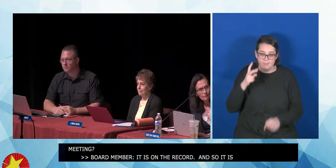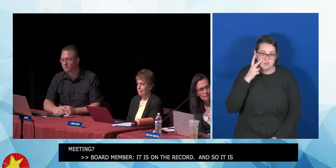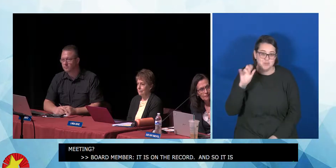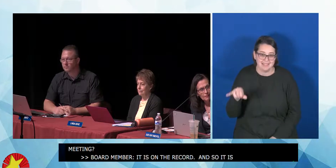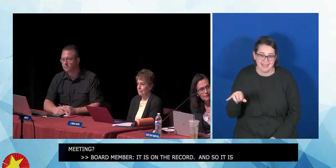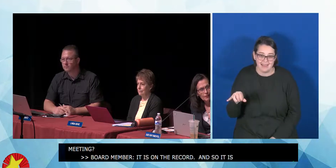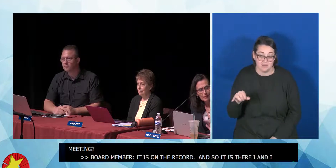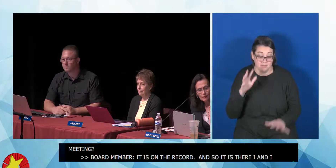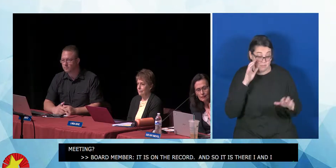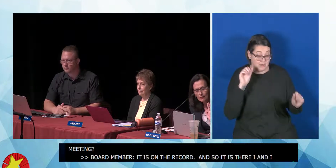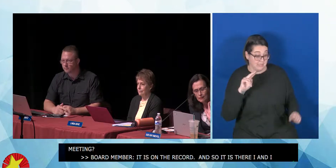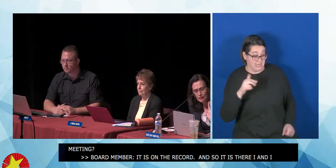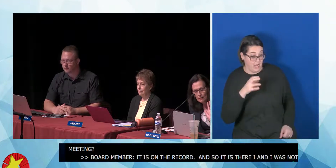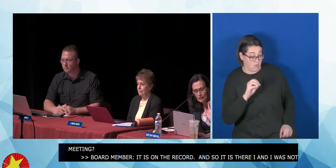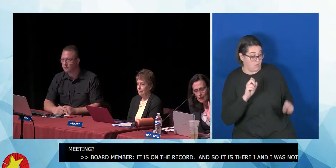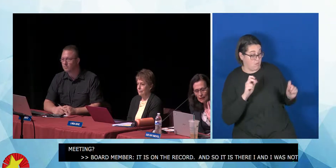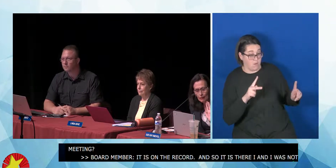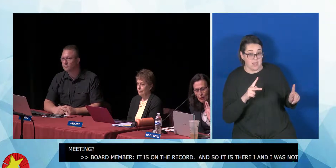who, okay.